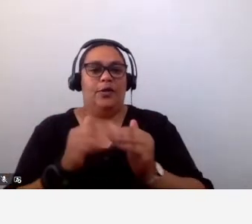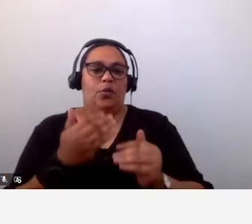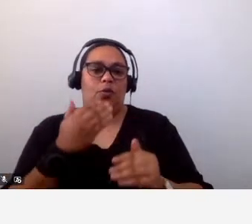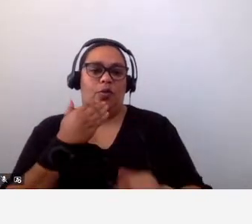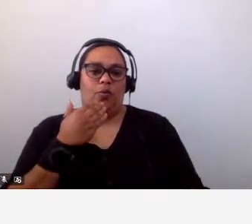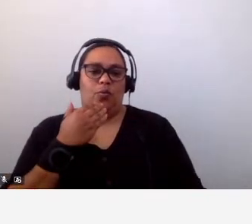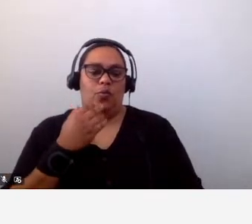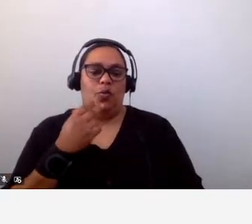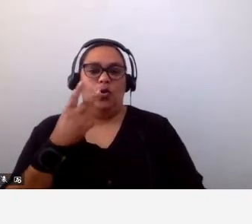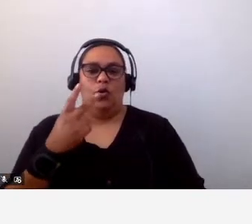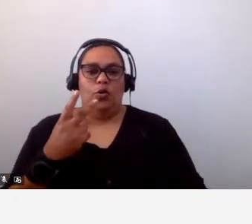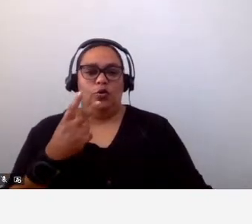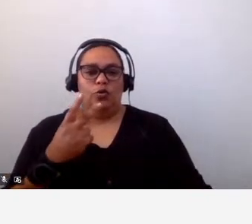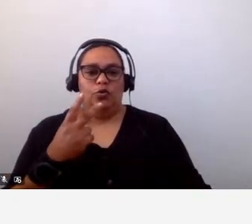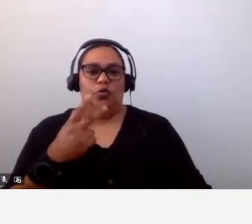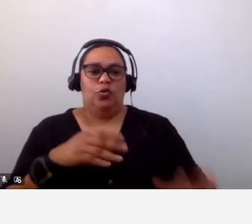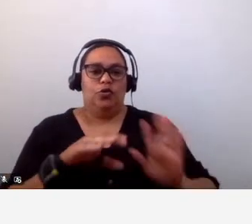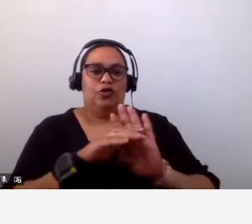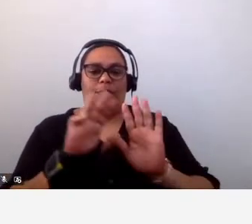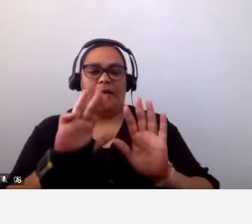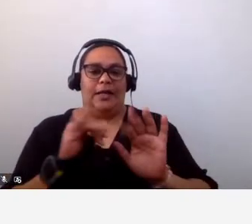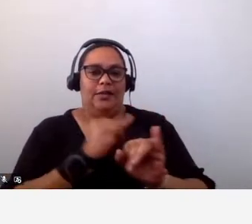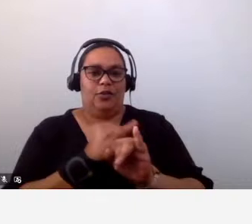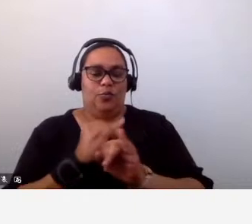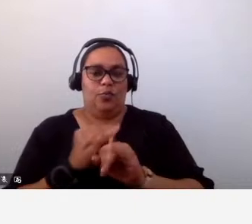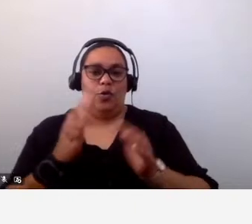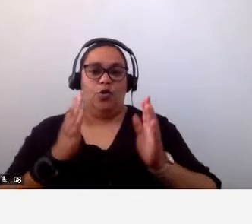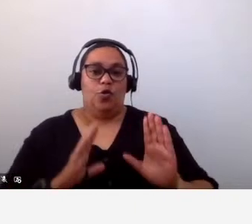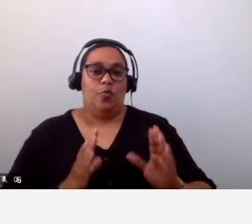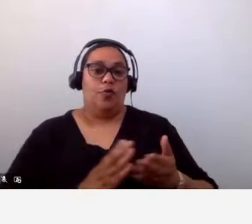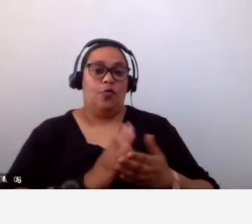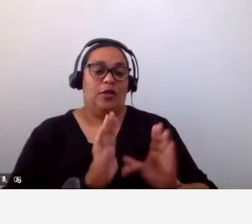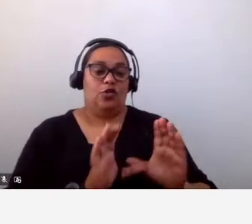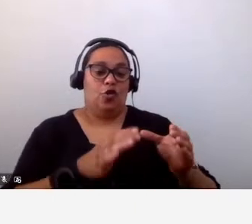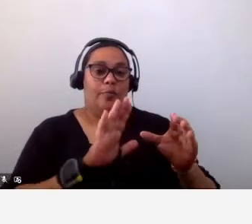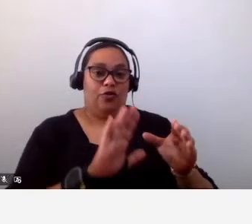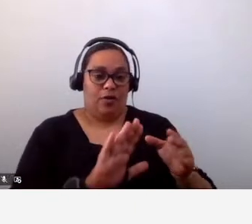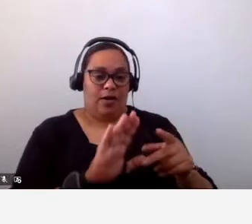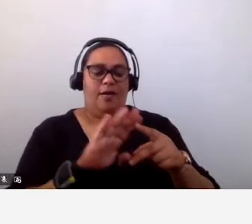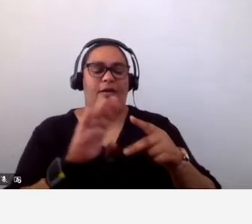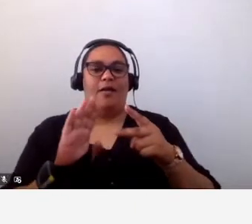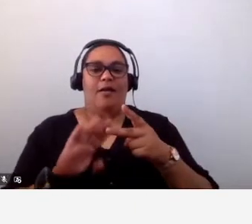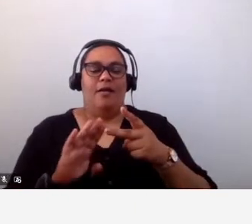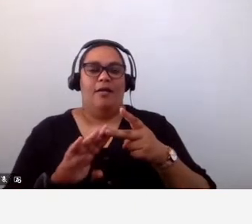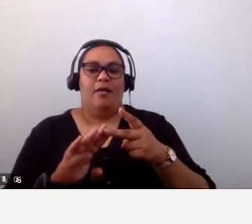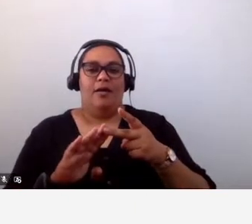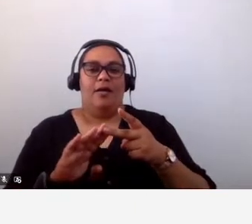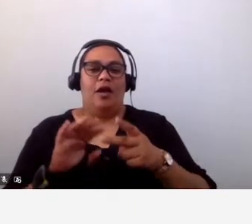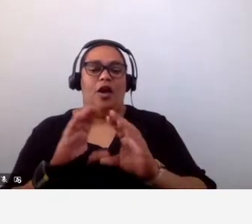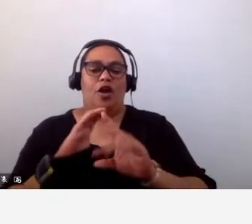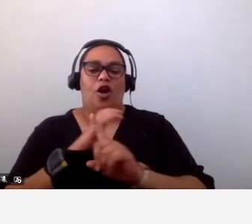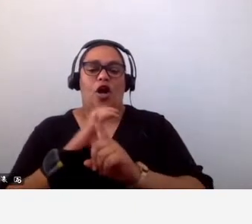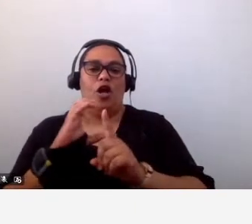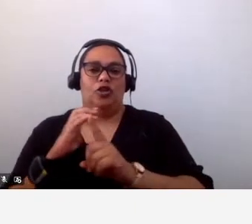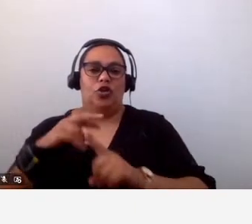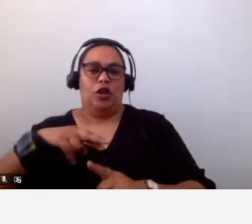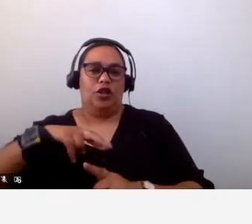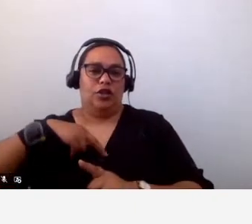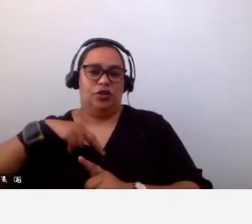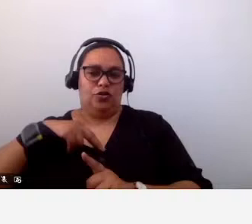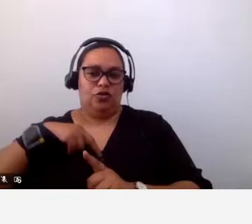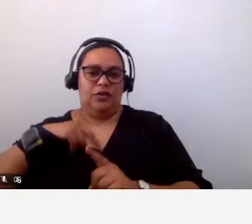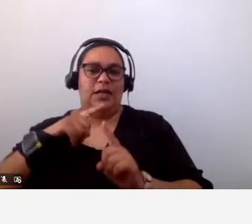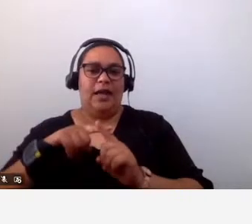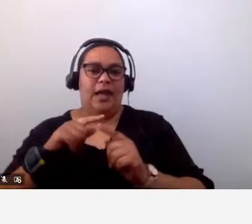2 Chapter 9 institutions, the Human Rights Commission, the Cultural, Religious,